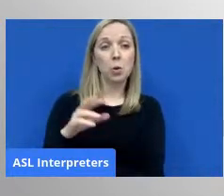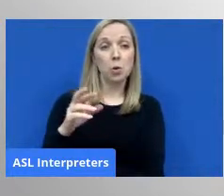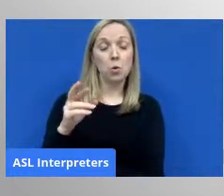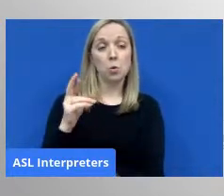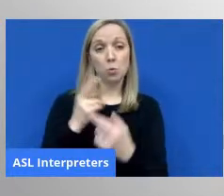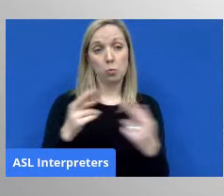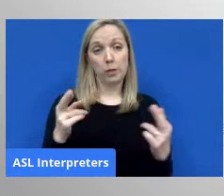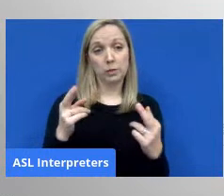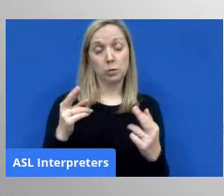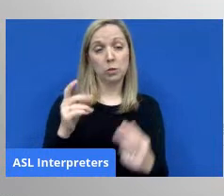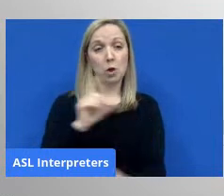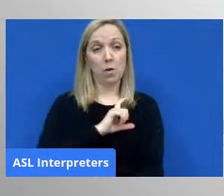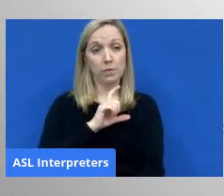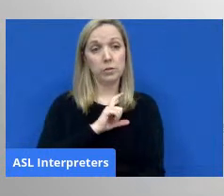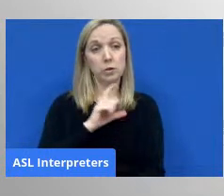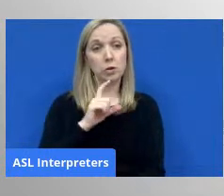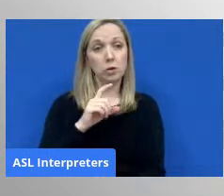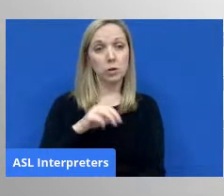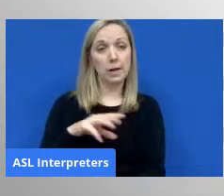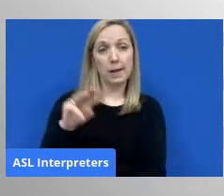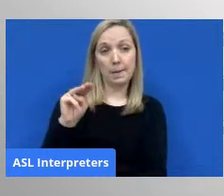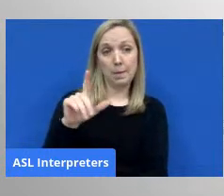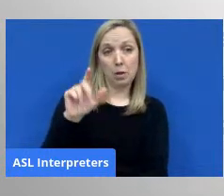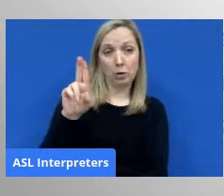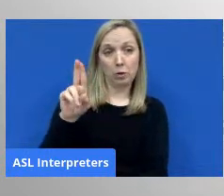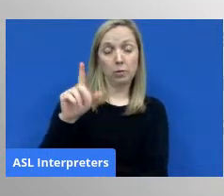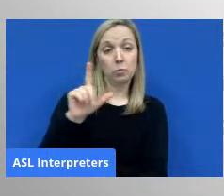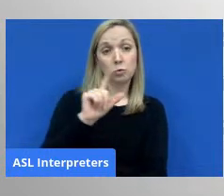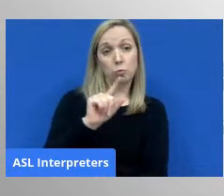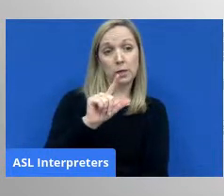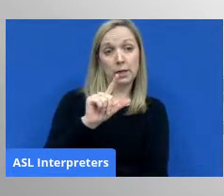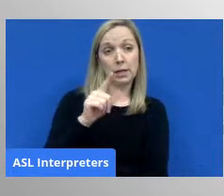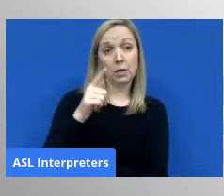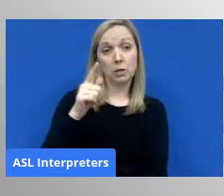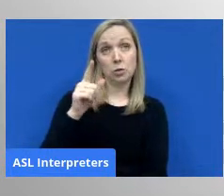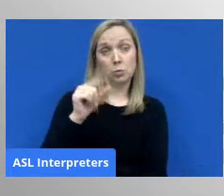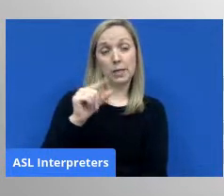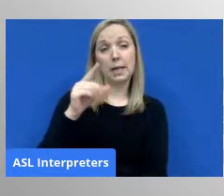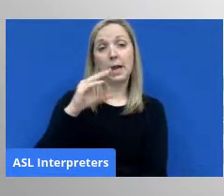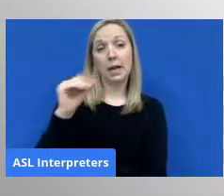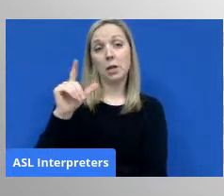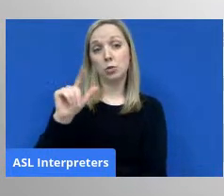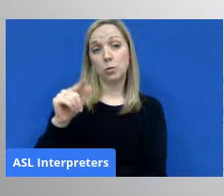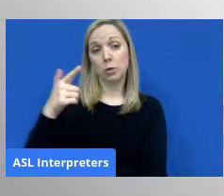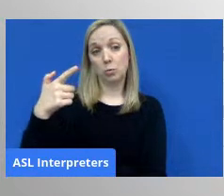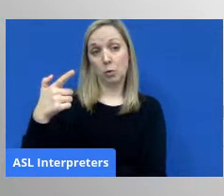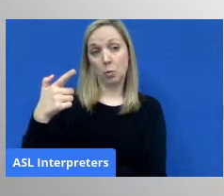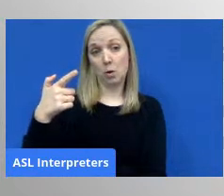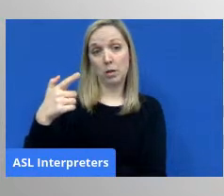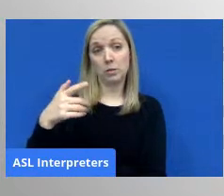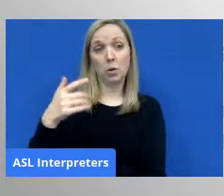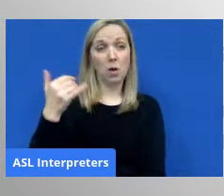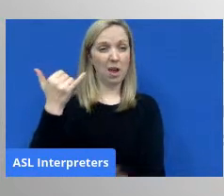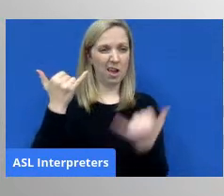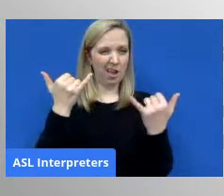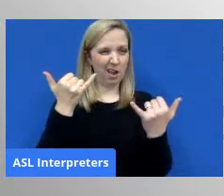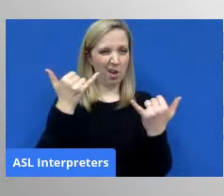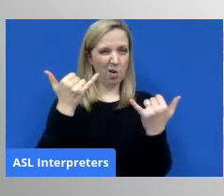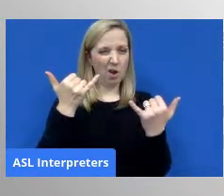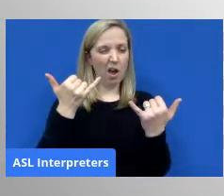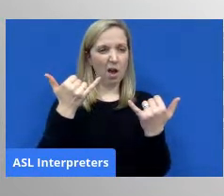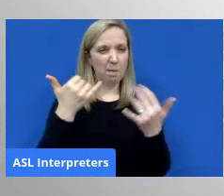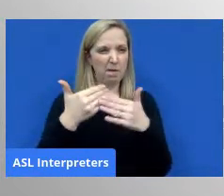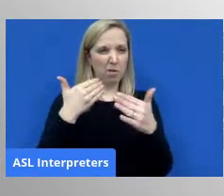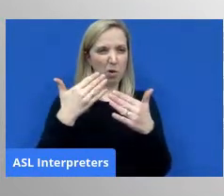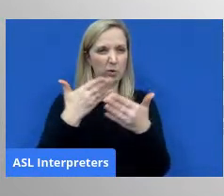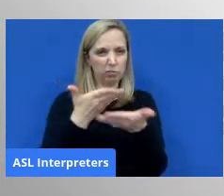2021 and 2022. Is there any, I know there have been some questions and information provided. So before I open the floor,